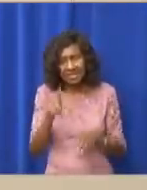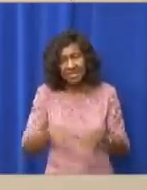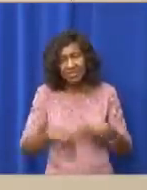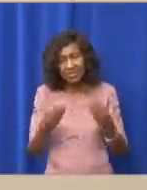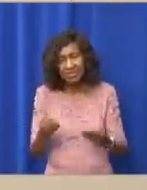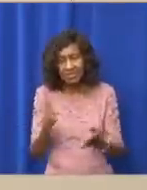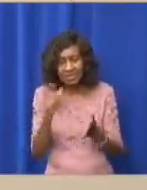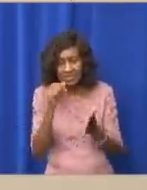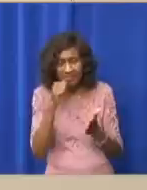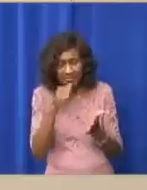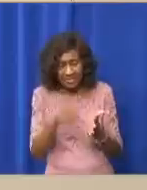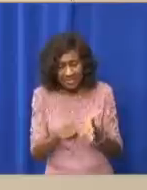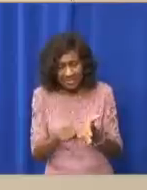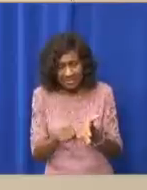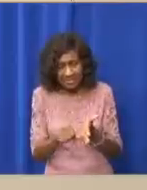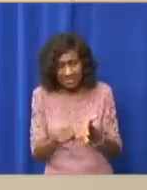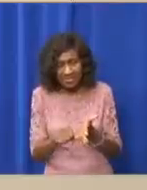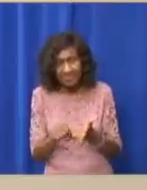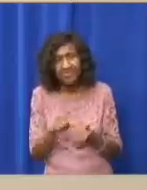letter.